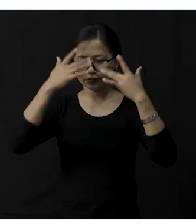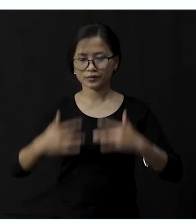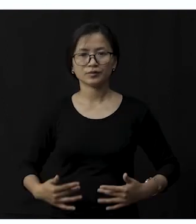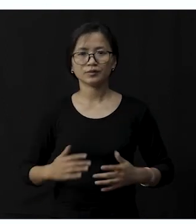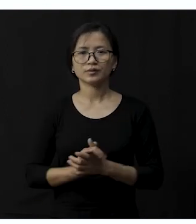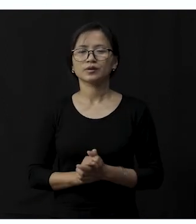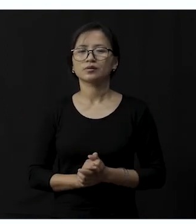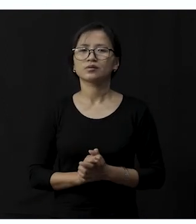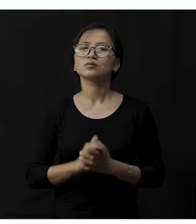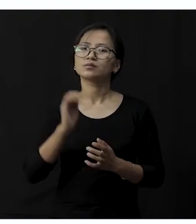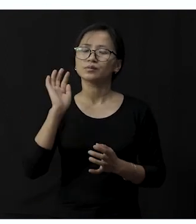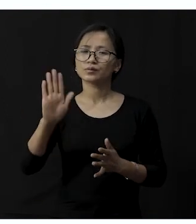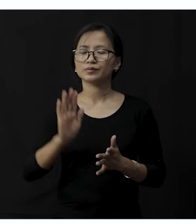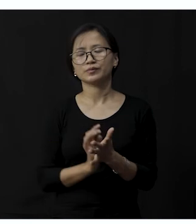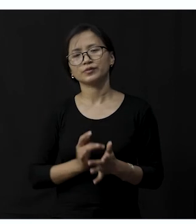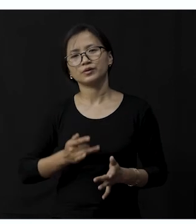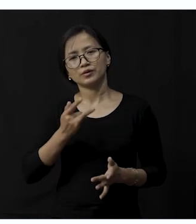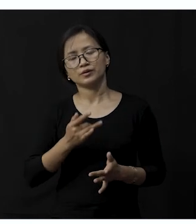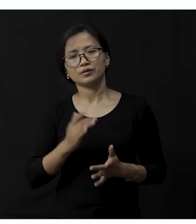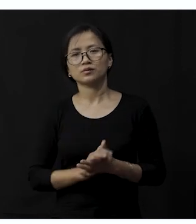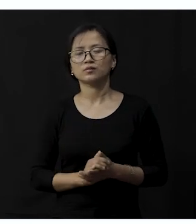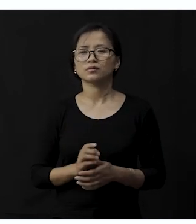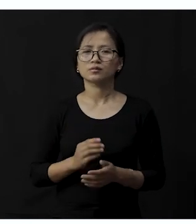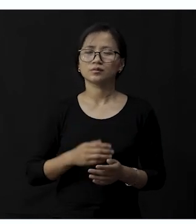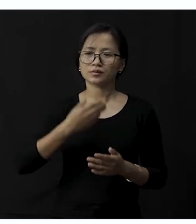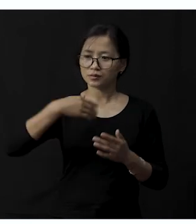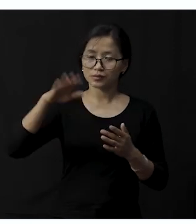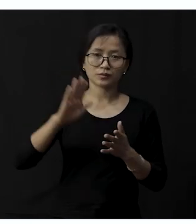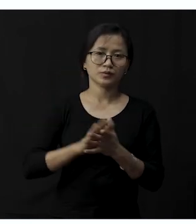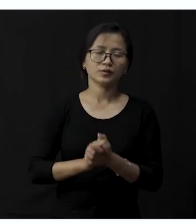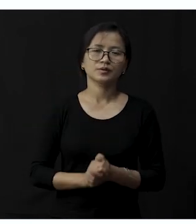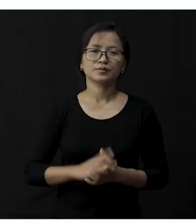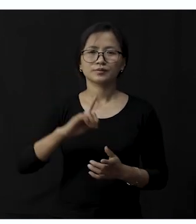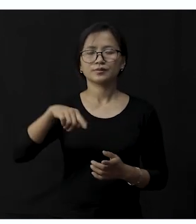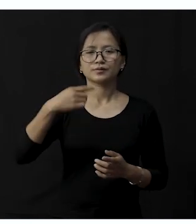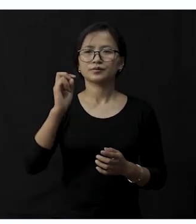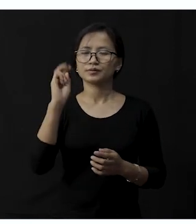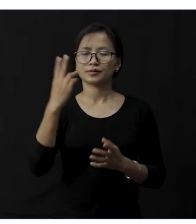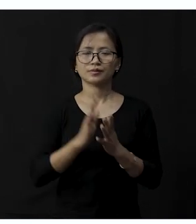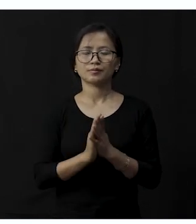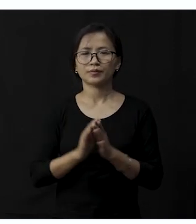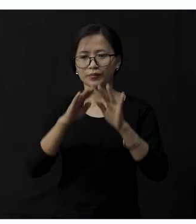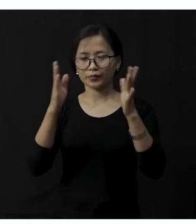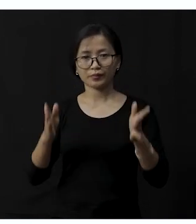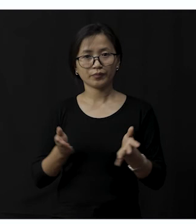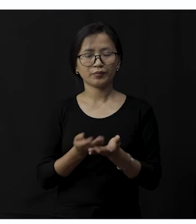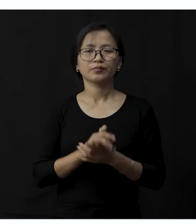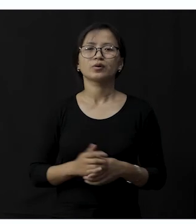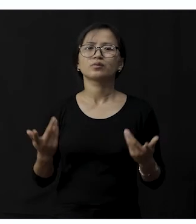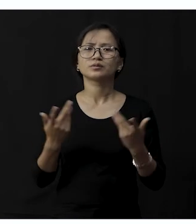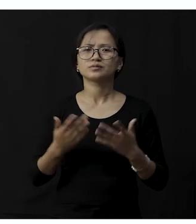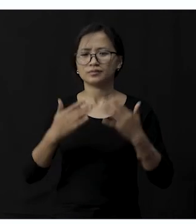be your adjective. Then let's go to the second box. What does the character do? Now, this is something